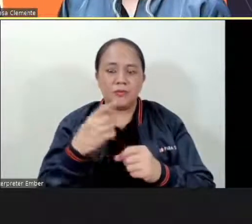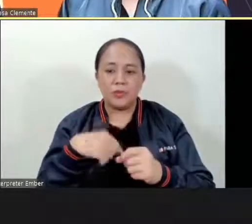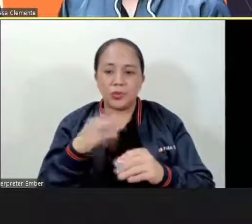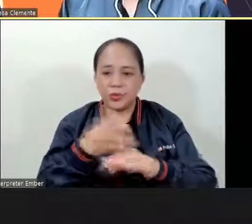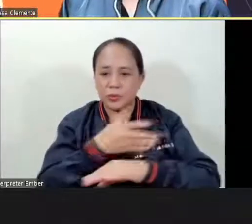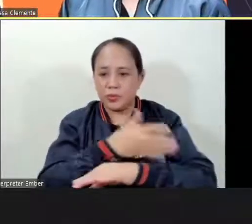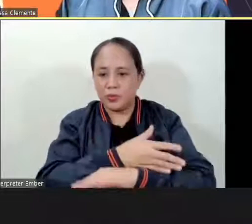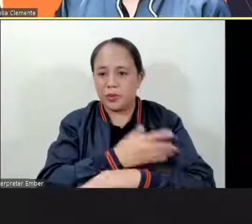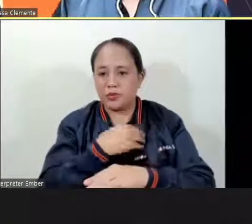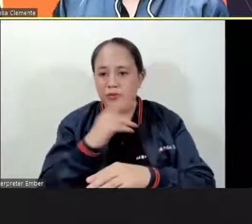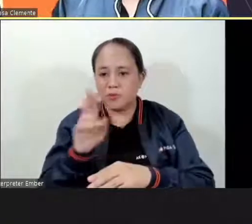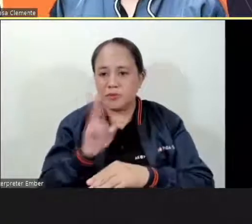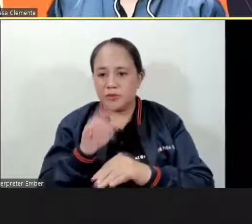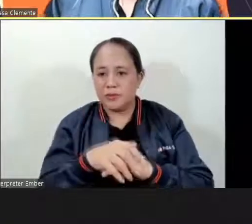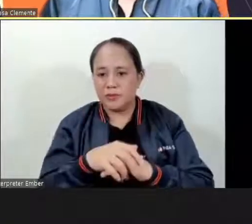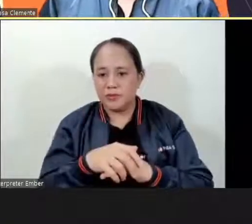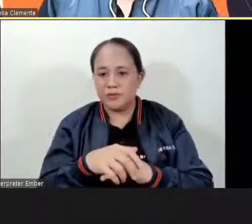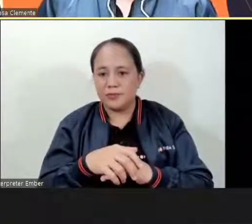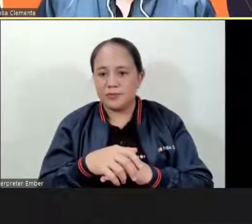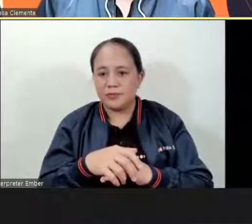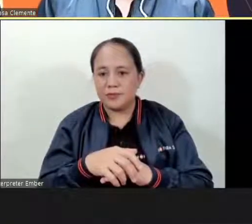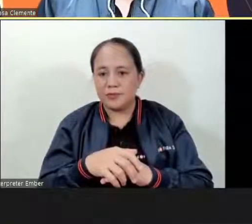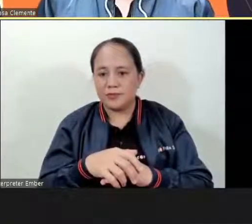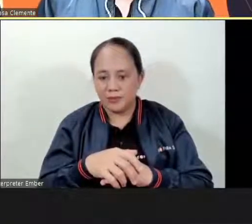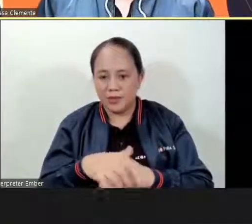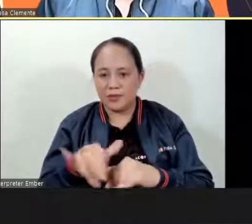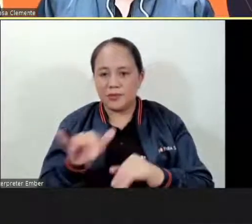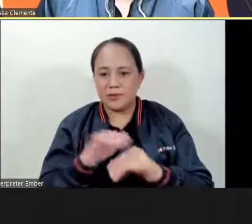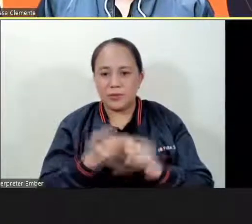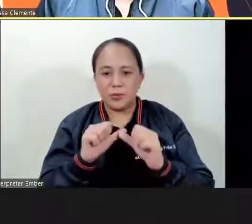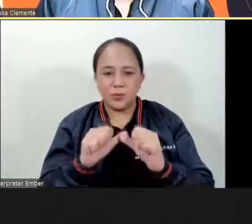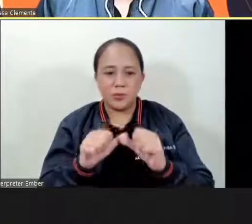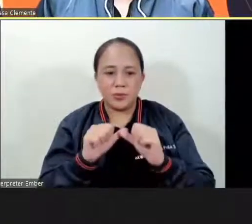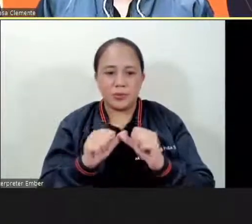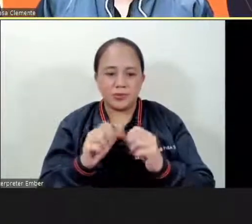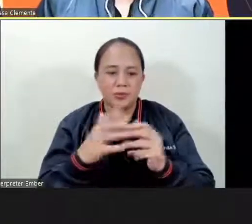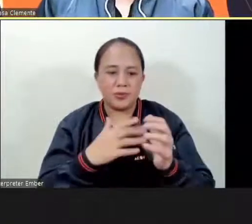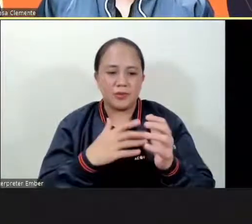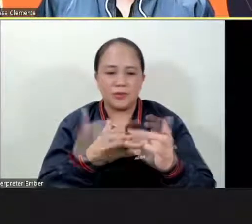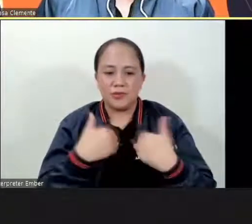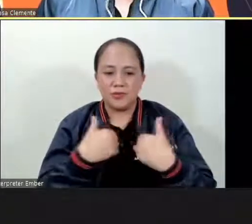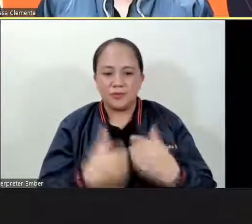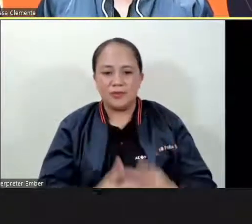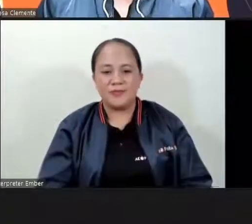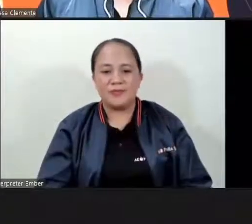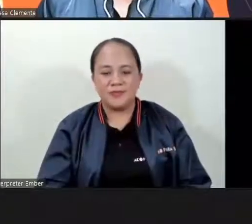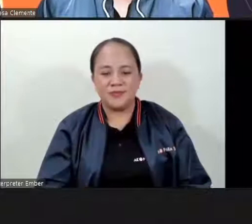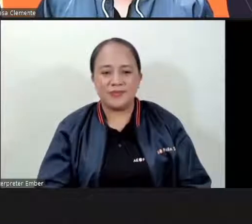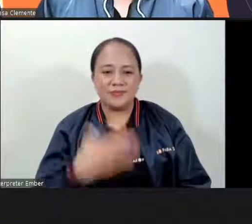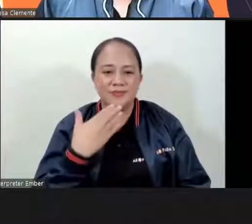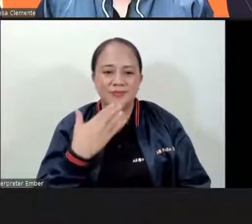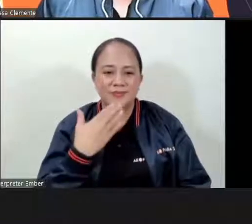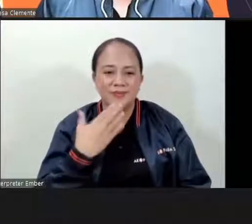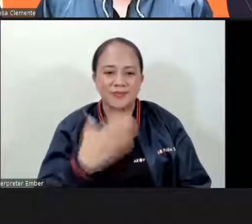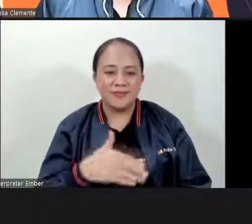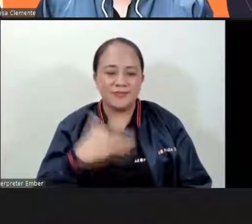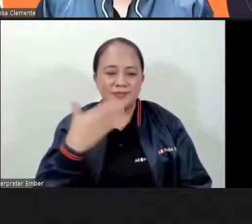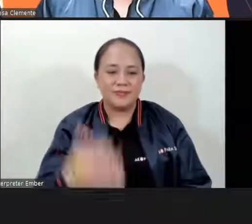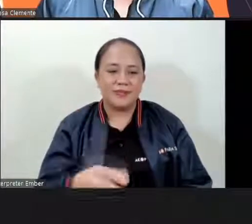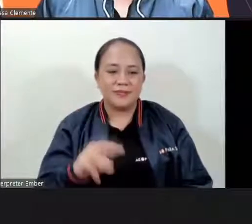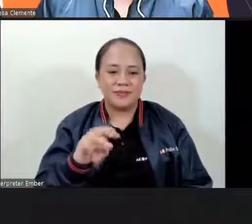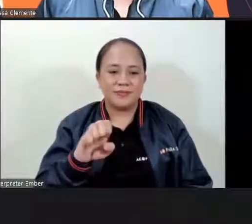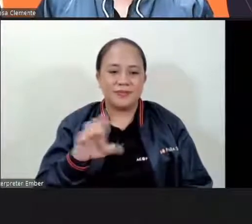as we use it. So, yun lang, dire-diretso lang whatever we have. Maraming salamat. Dr.